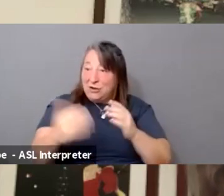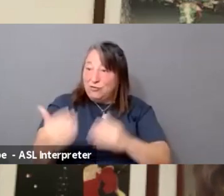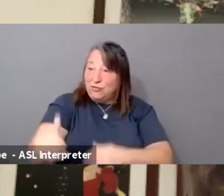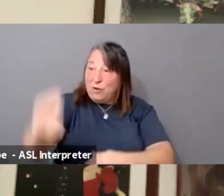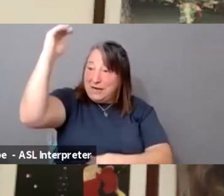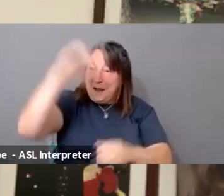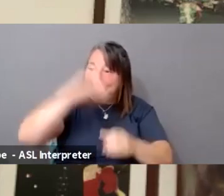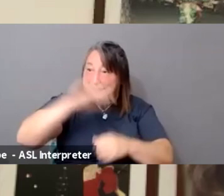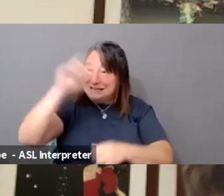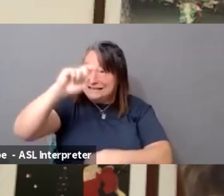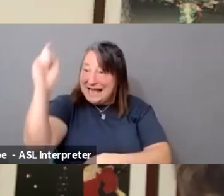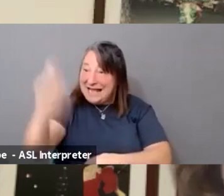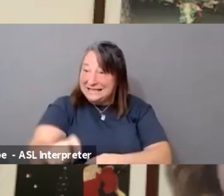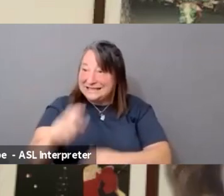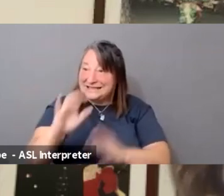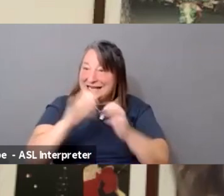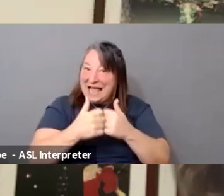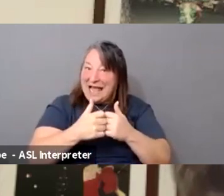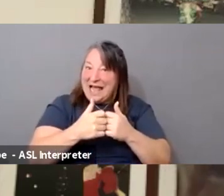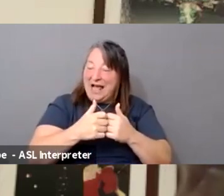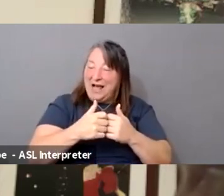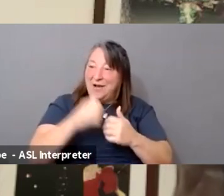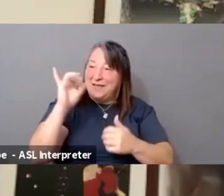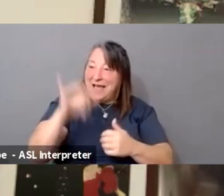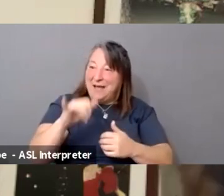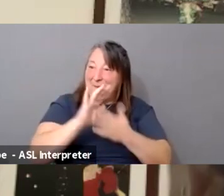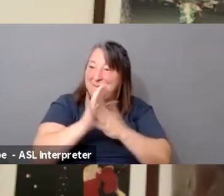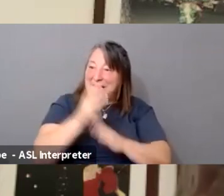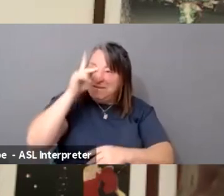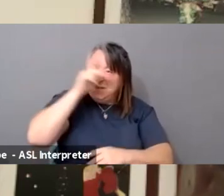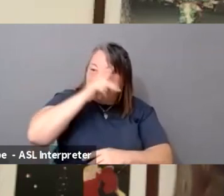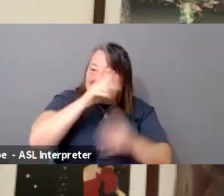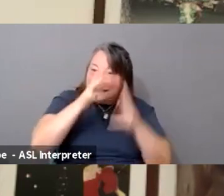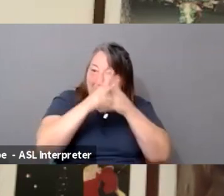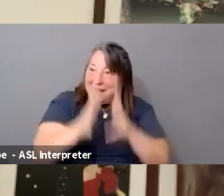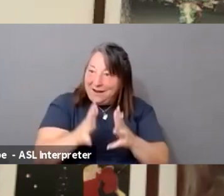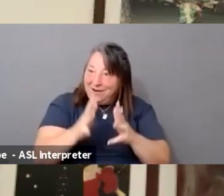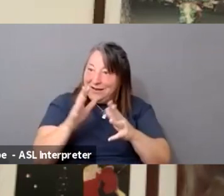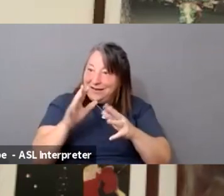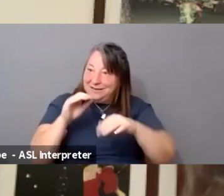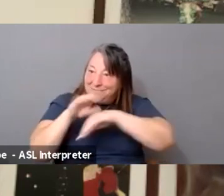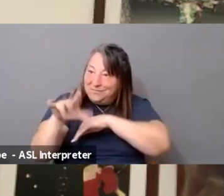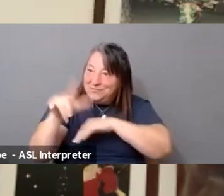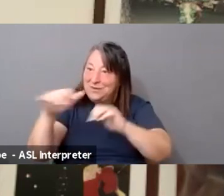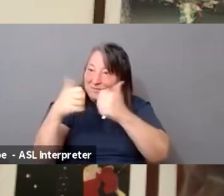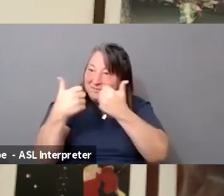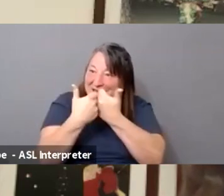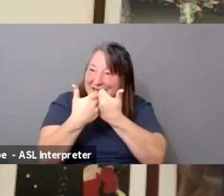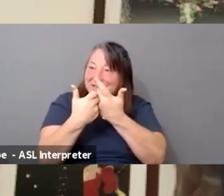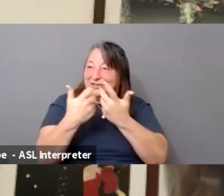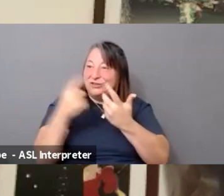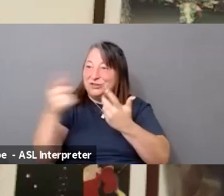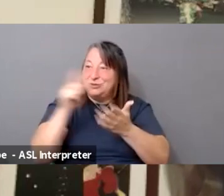that informed or led or challenged you to write stories of your